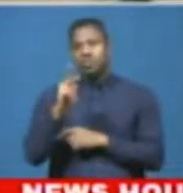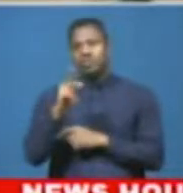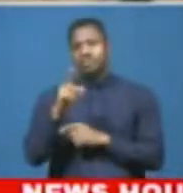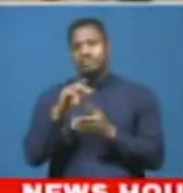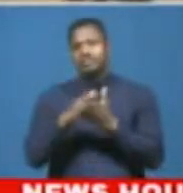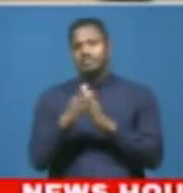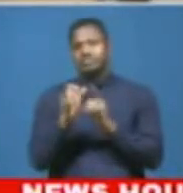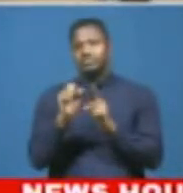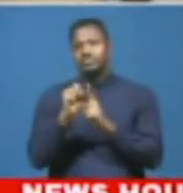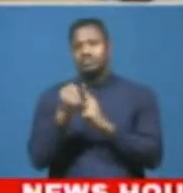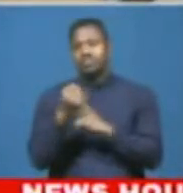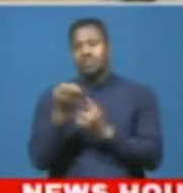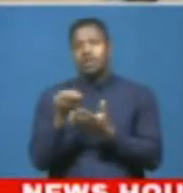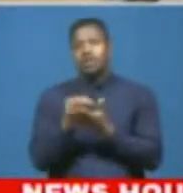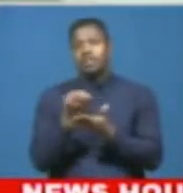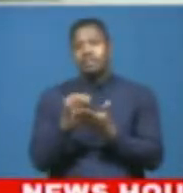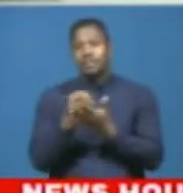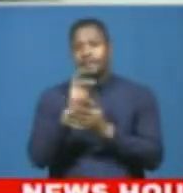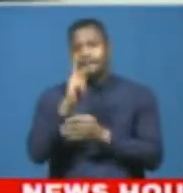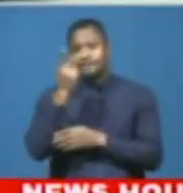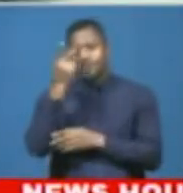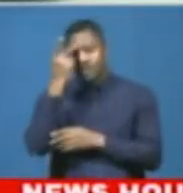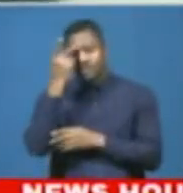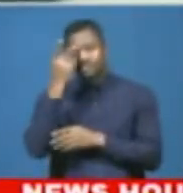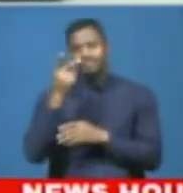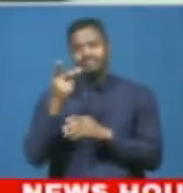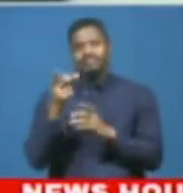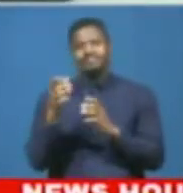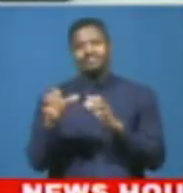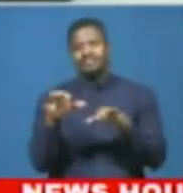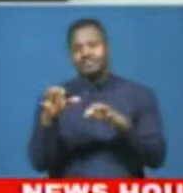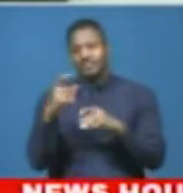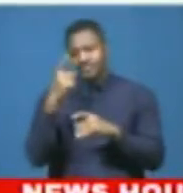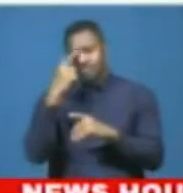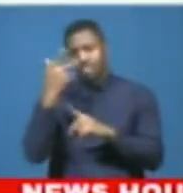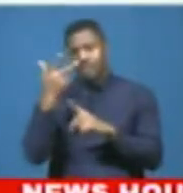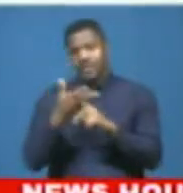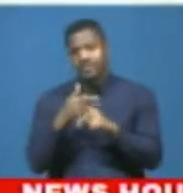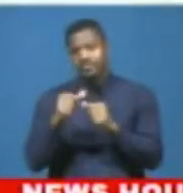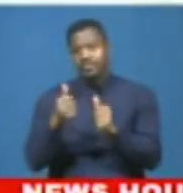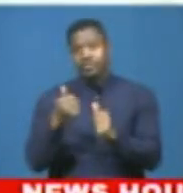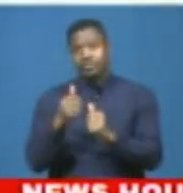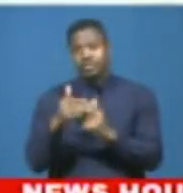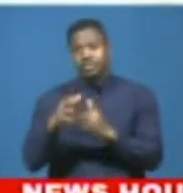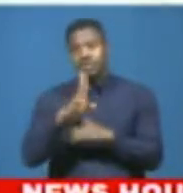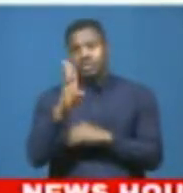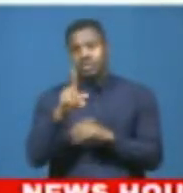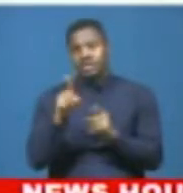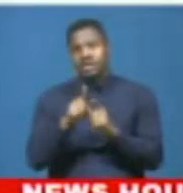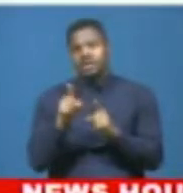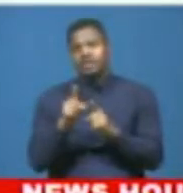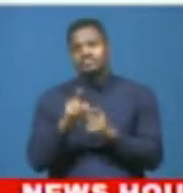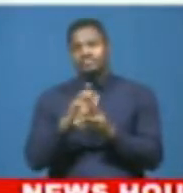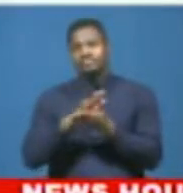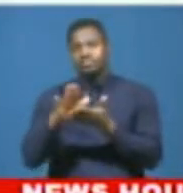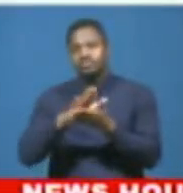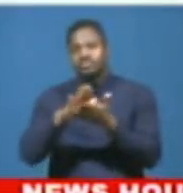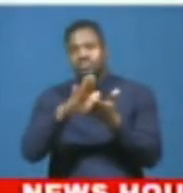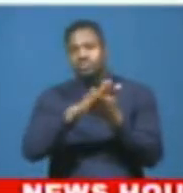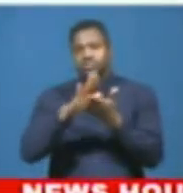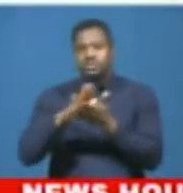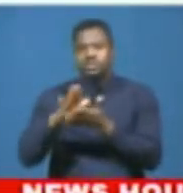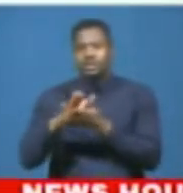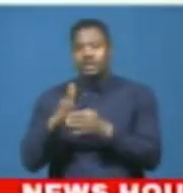social, economic and political decay. The 3 months that followed were used as a house cleaning exercise, after